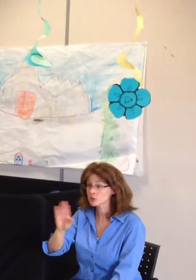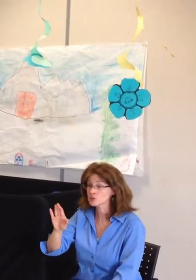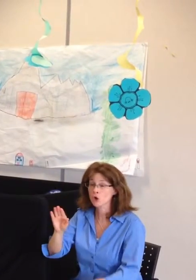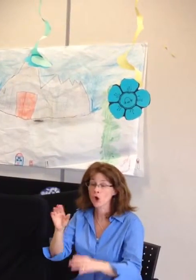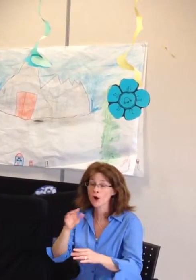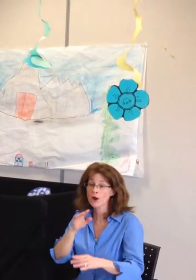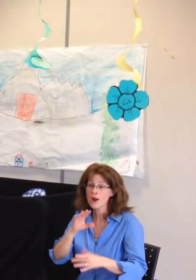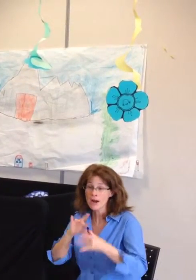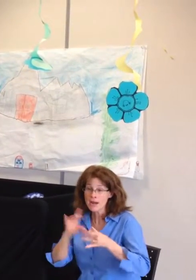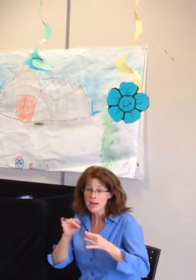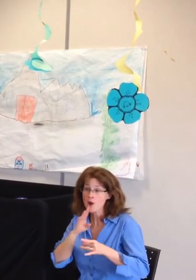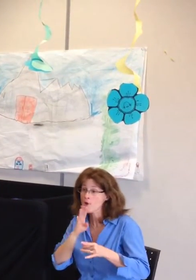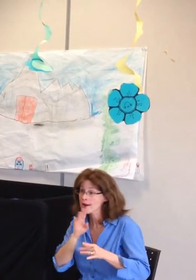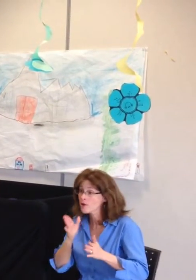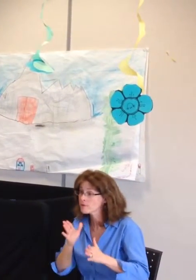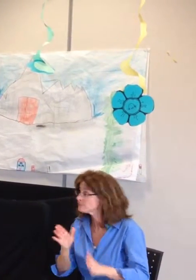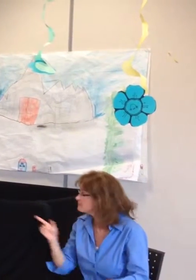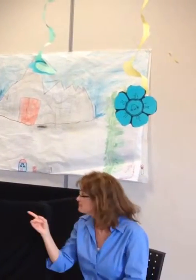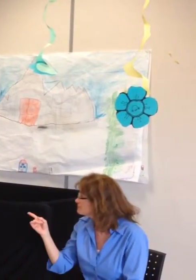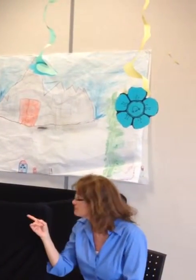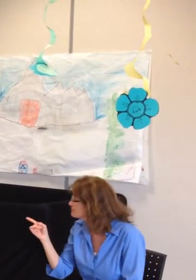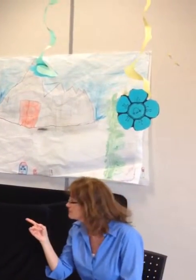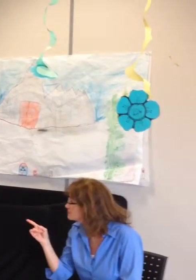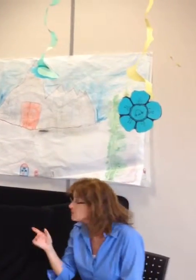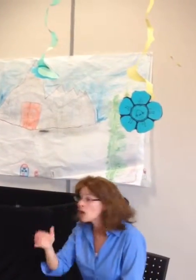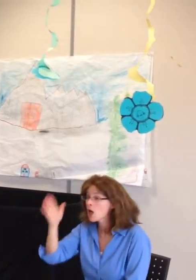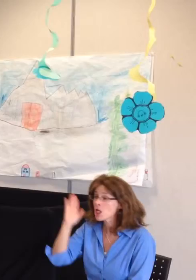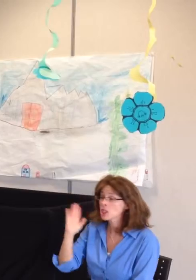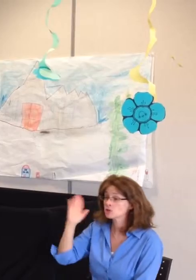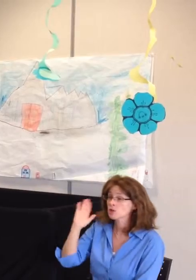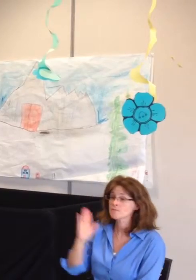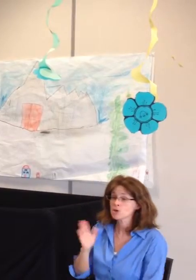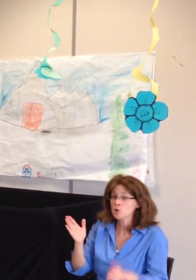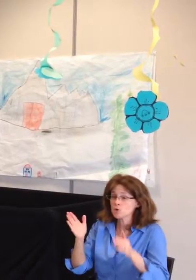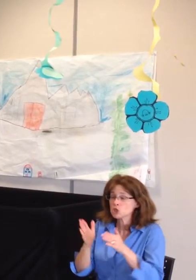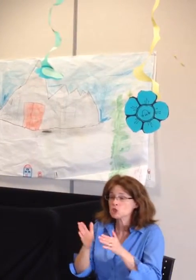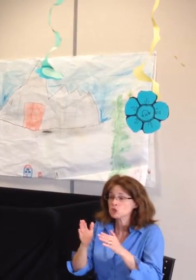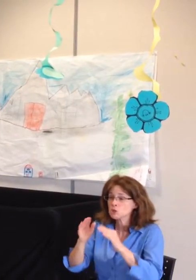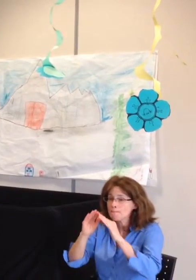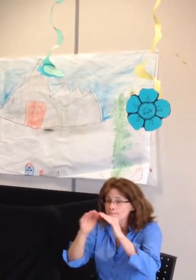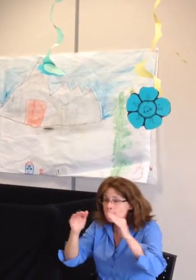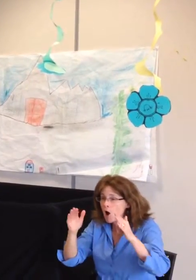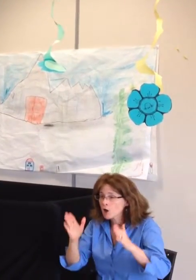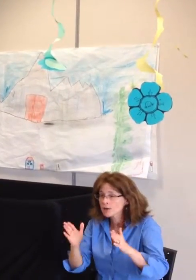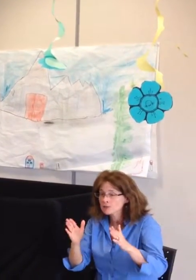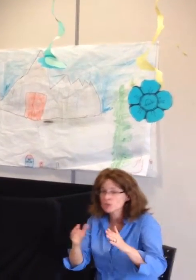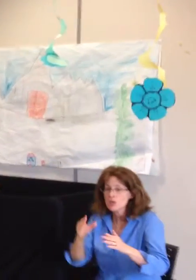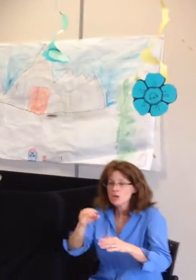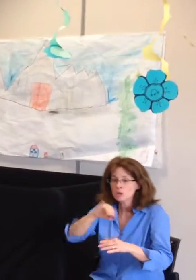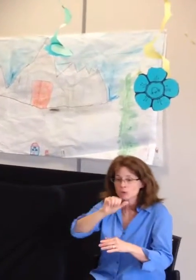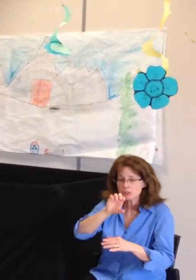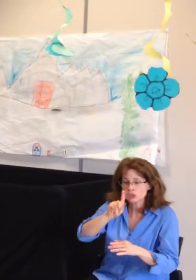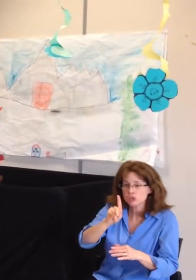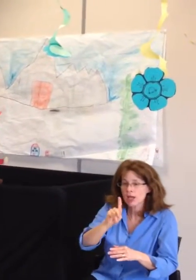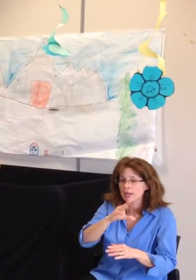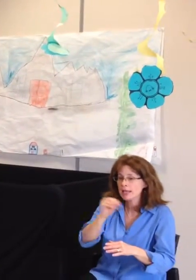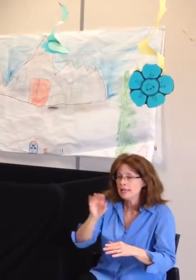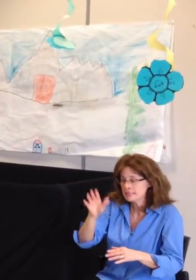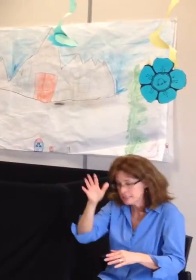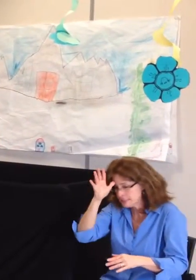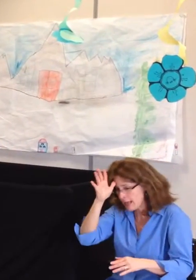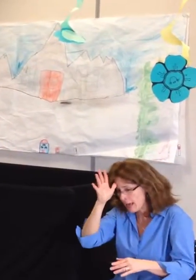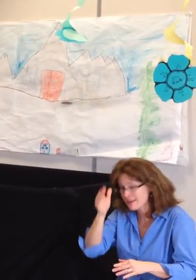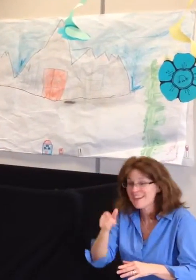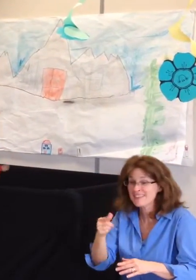father that lived in a small cottage. They were very poor. They had their cow